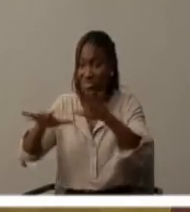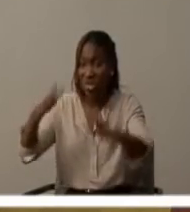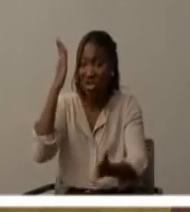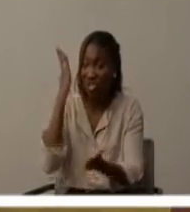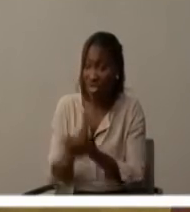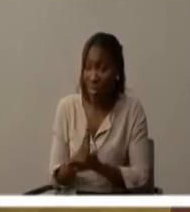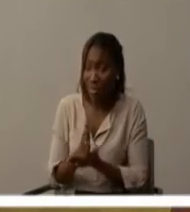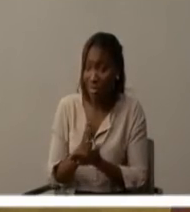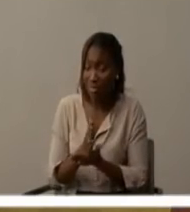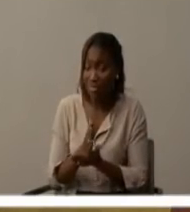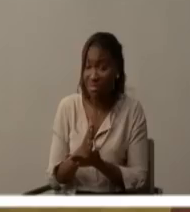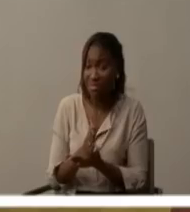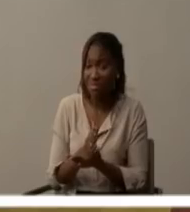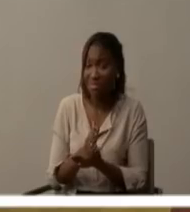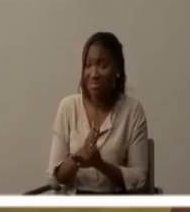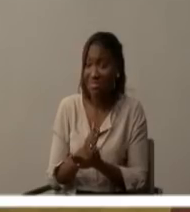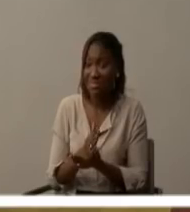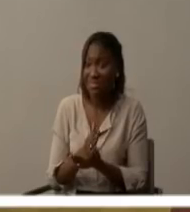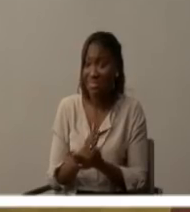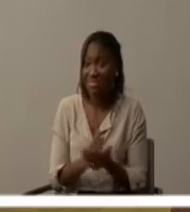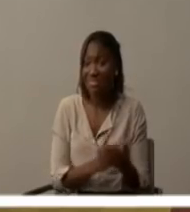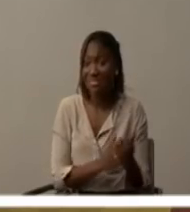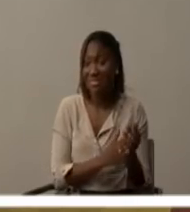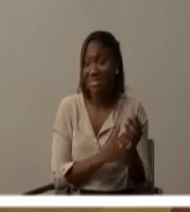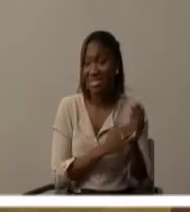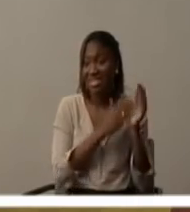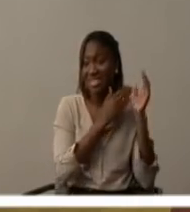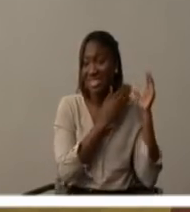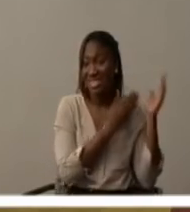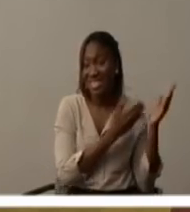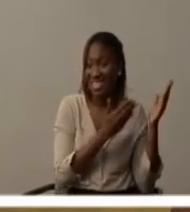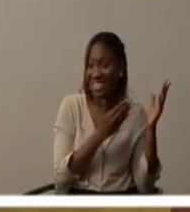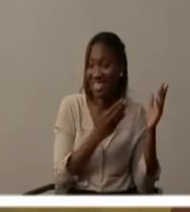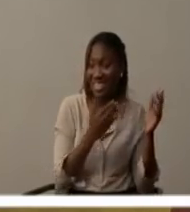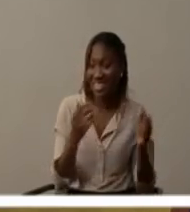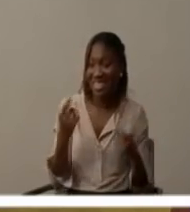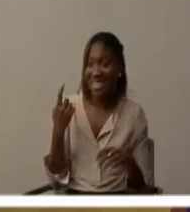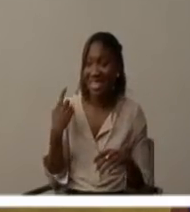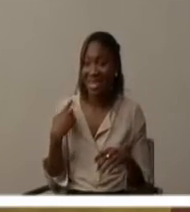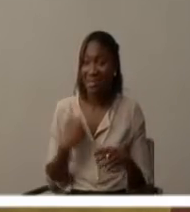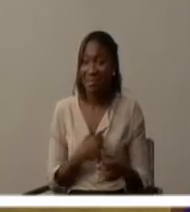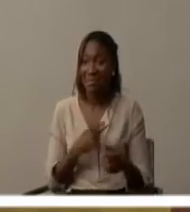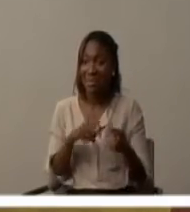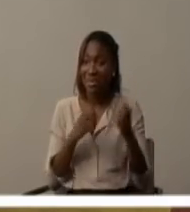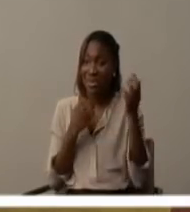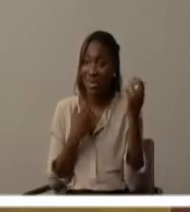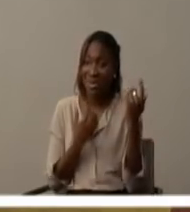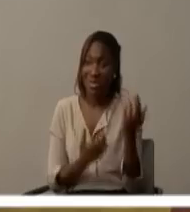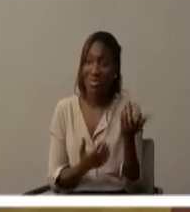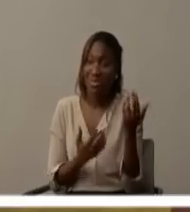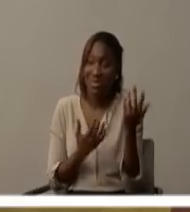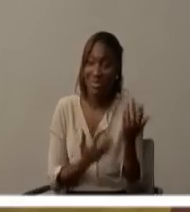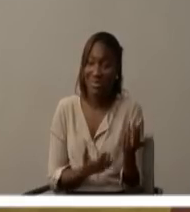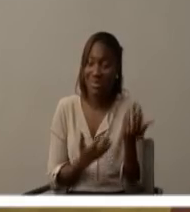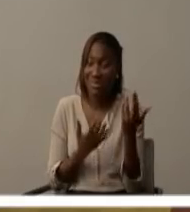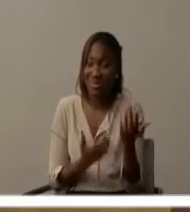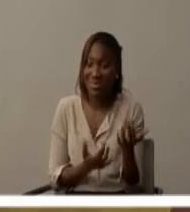and I'm just perturbed by the lines, I must wait a little longer so that the glory of God may be revealed. I'm perturbed by those